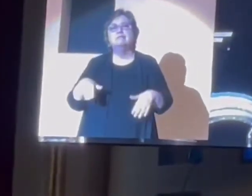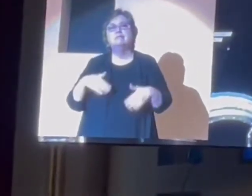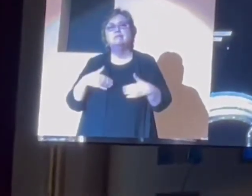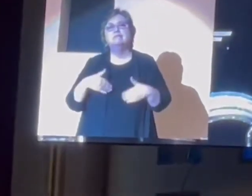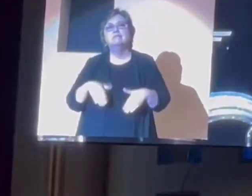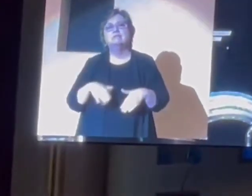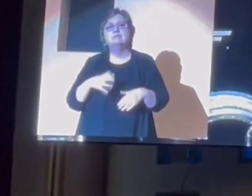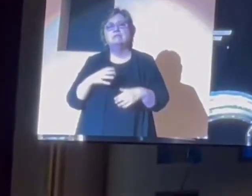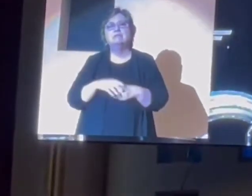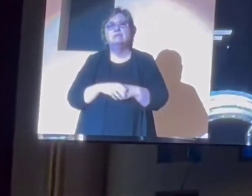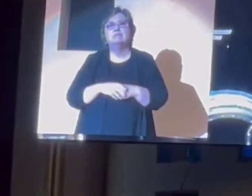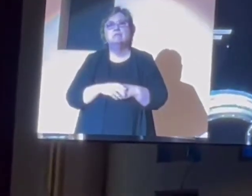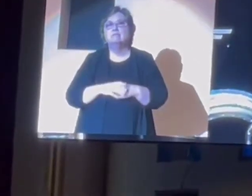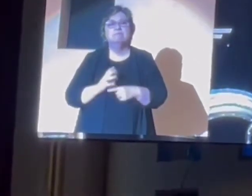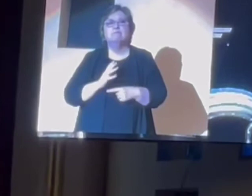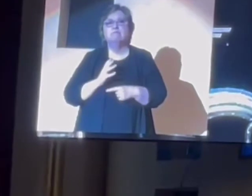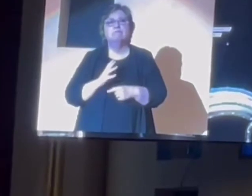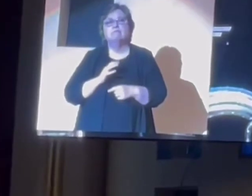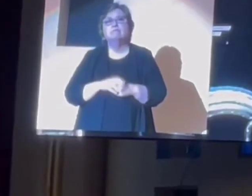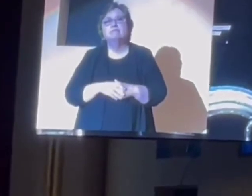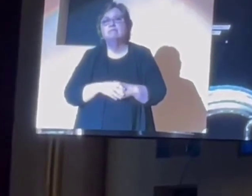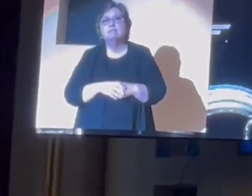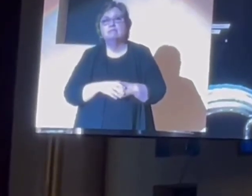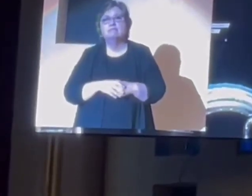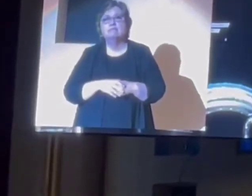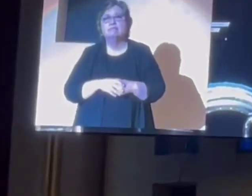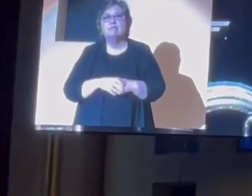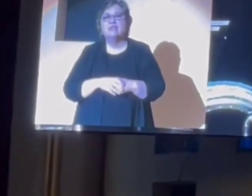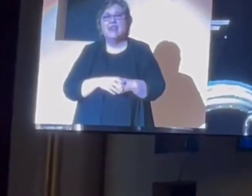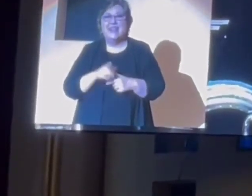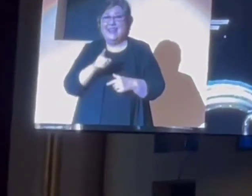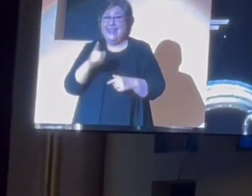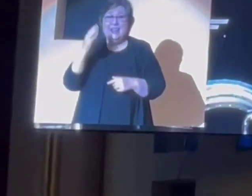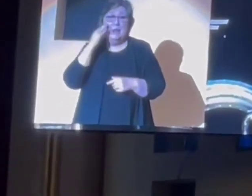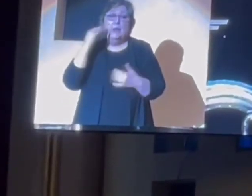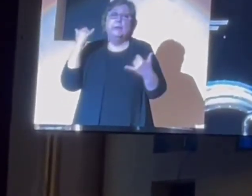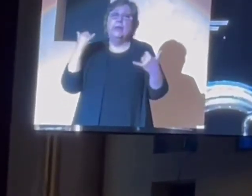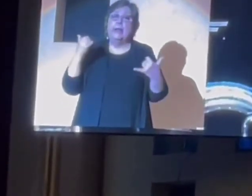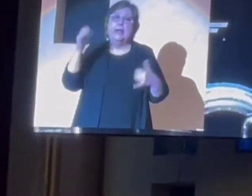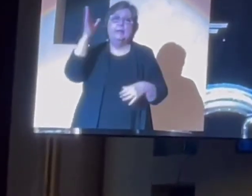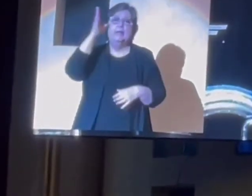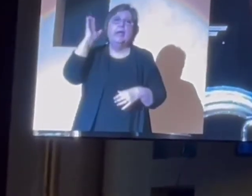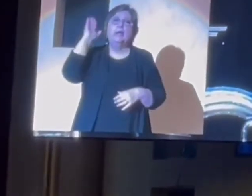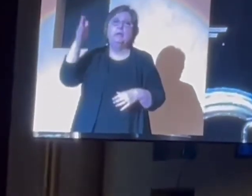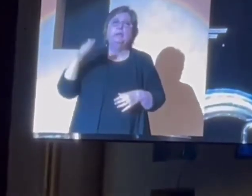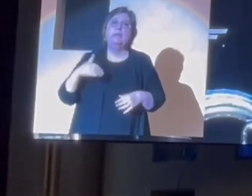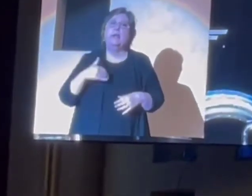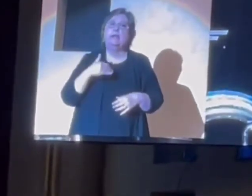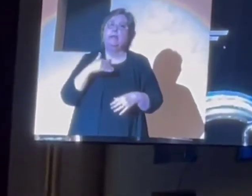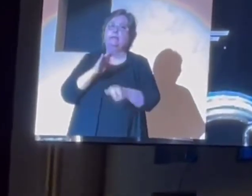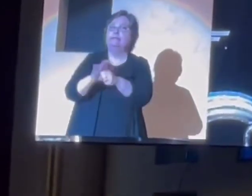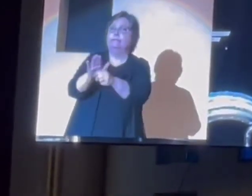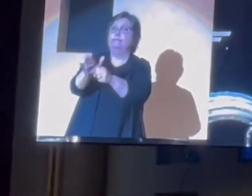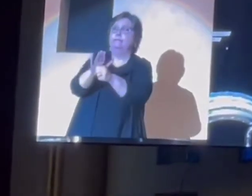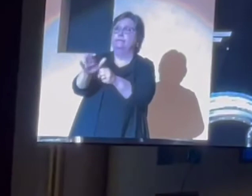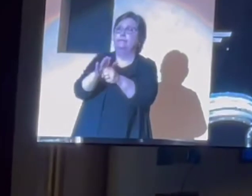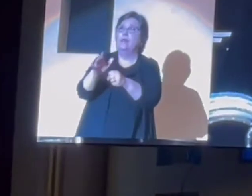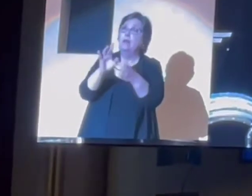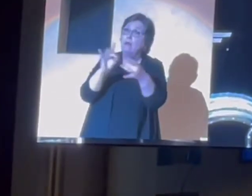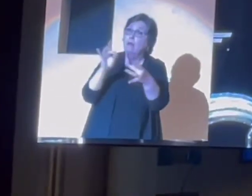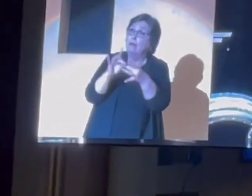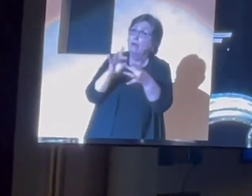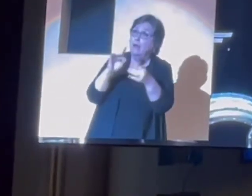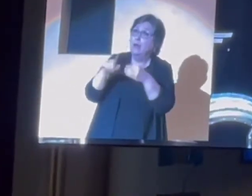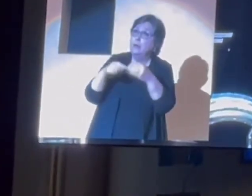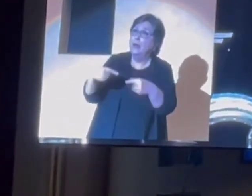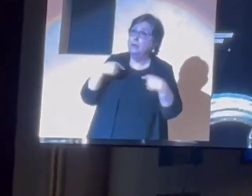I don't know about you, but I kind of feel that Dad would be right about up to here right now with all of these talking about him,